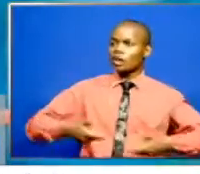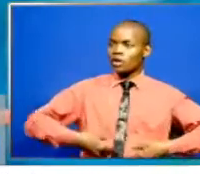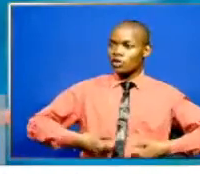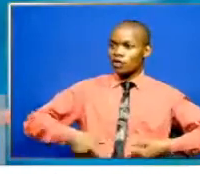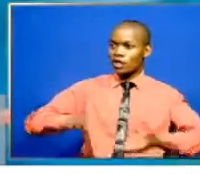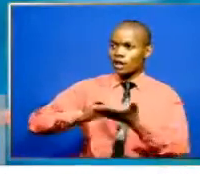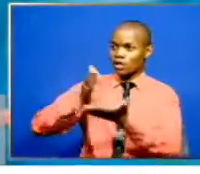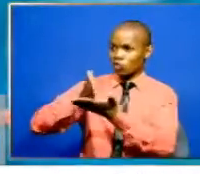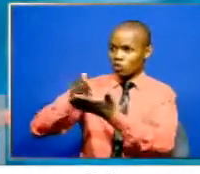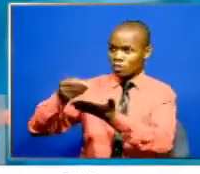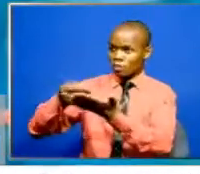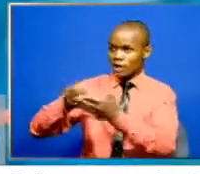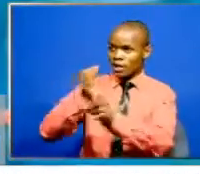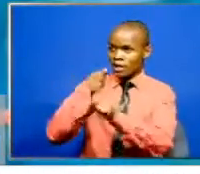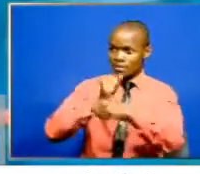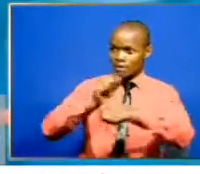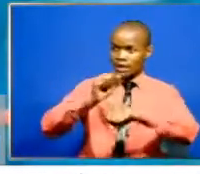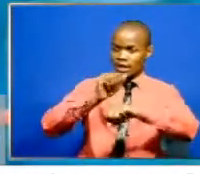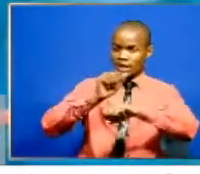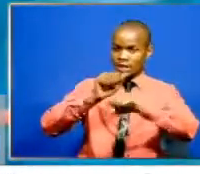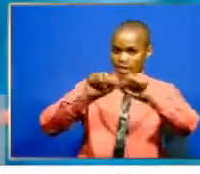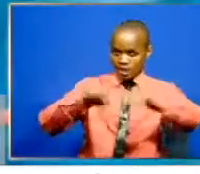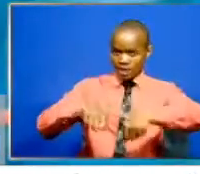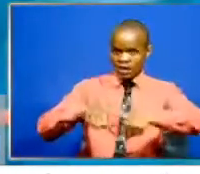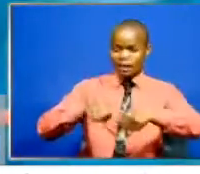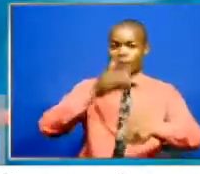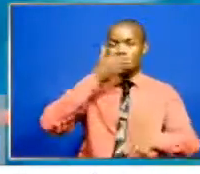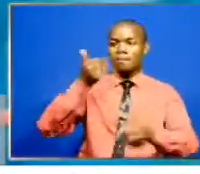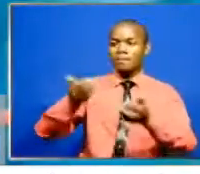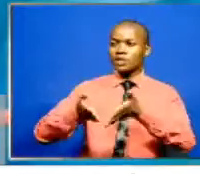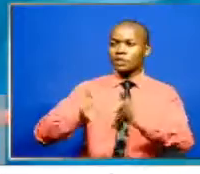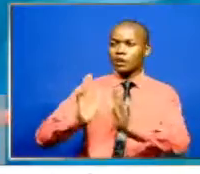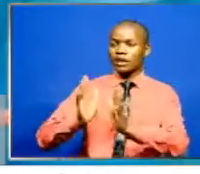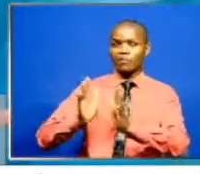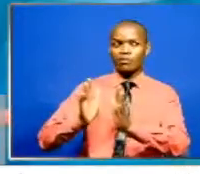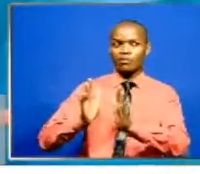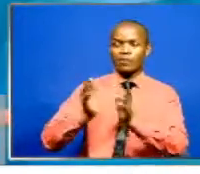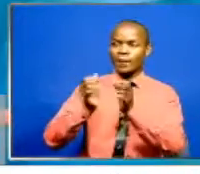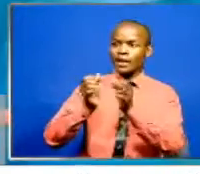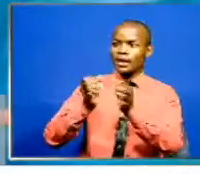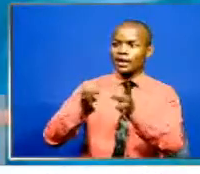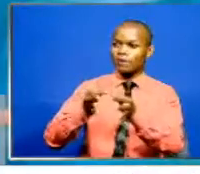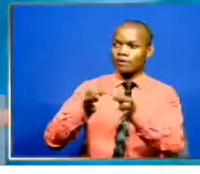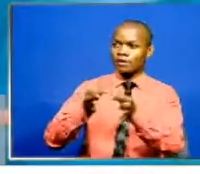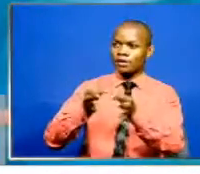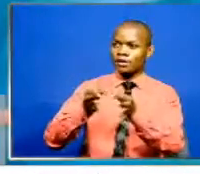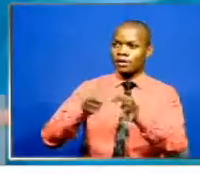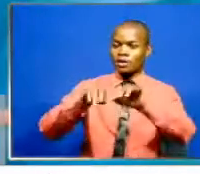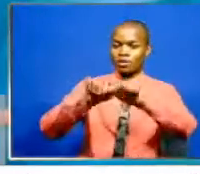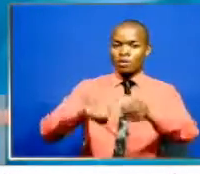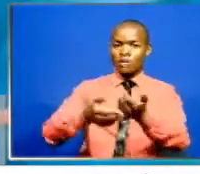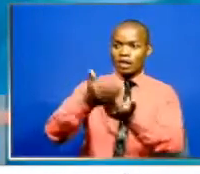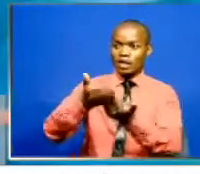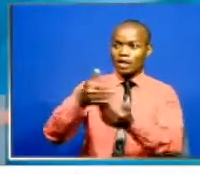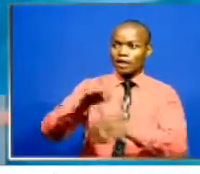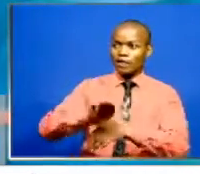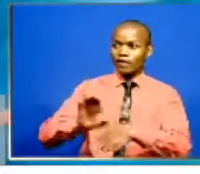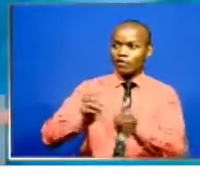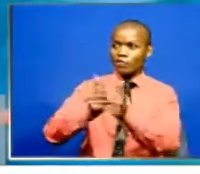make money in a more sustainable way if they integrate the environmental